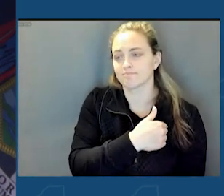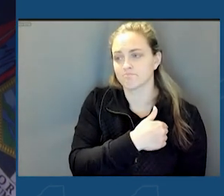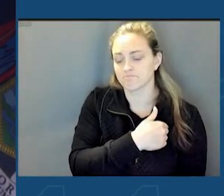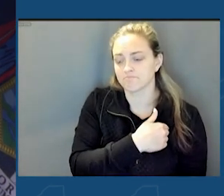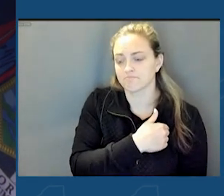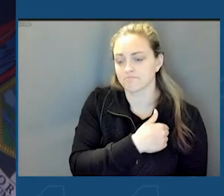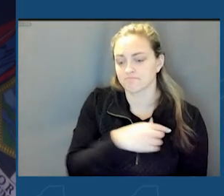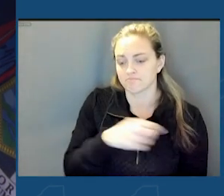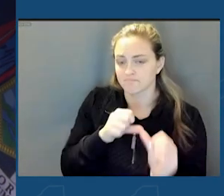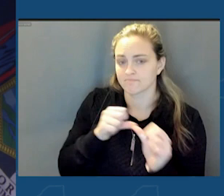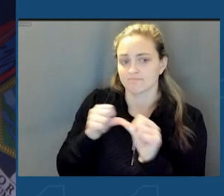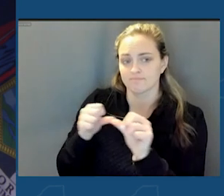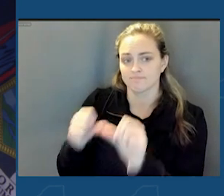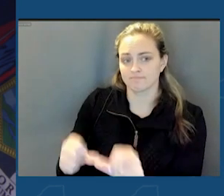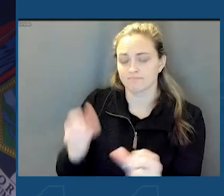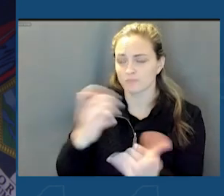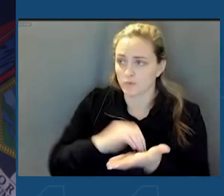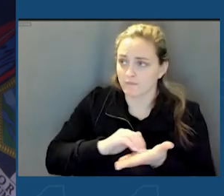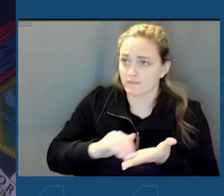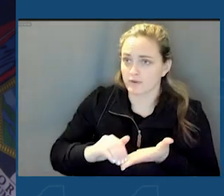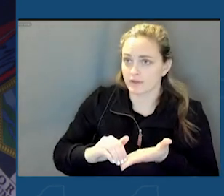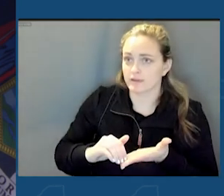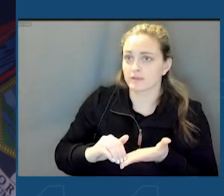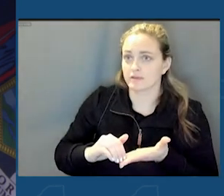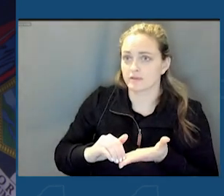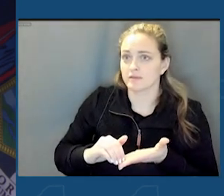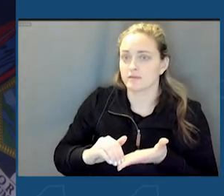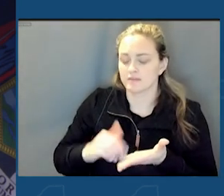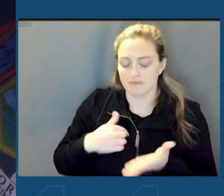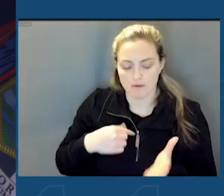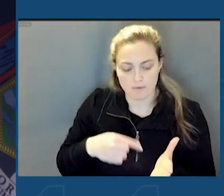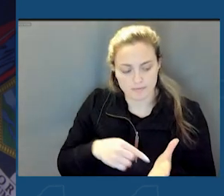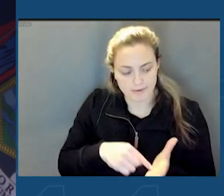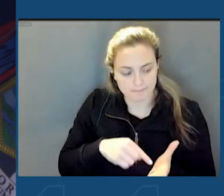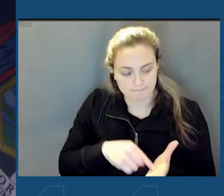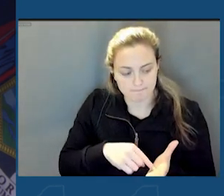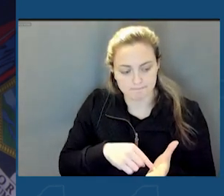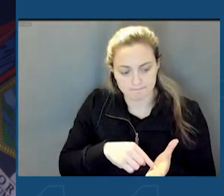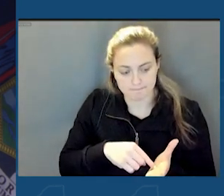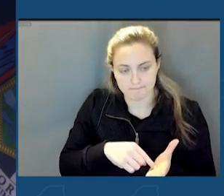we forgive our debtors.